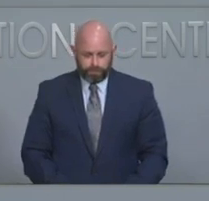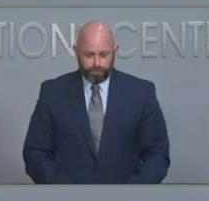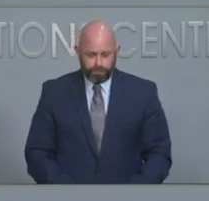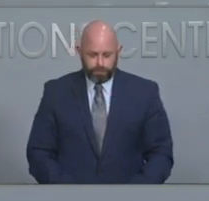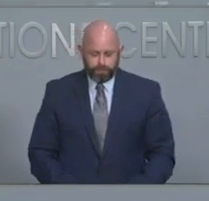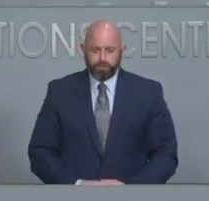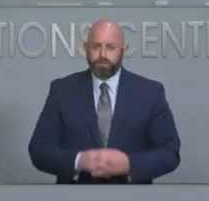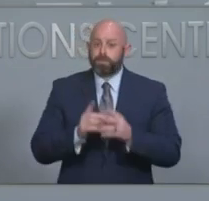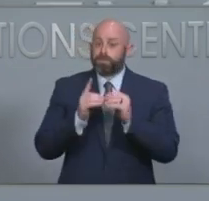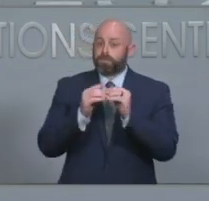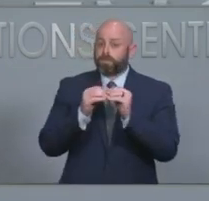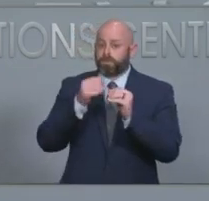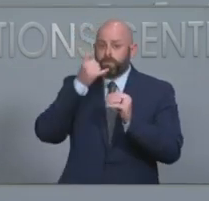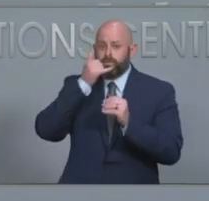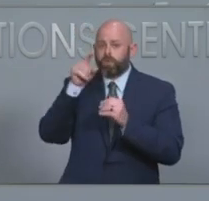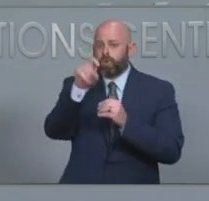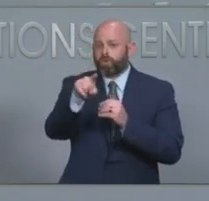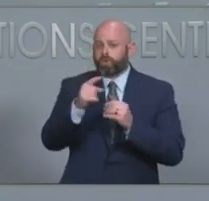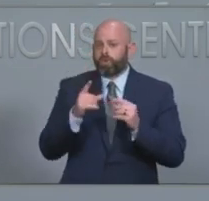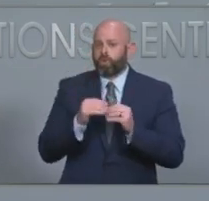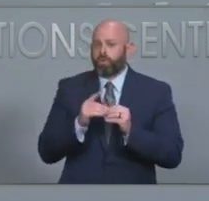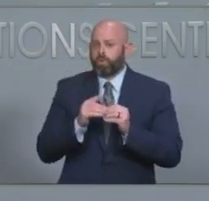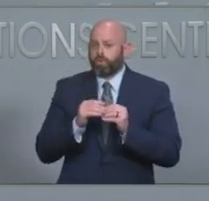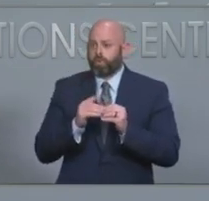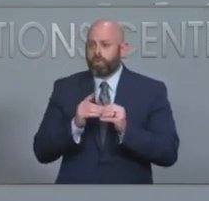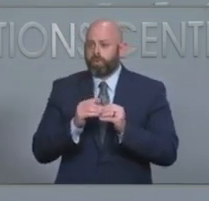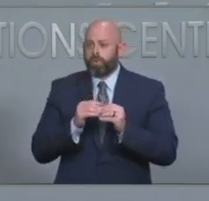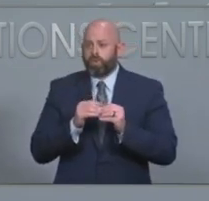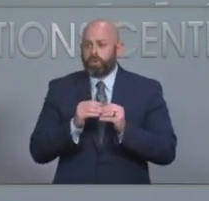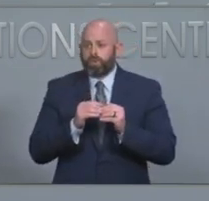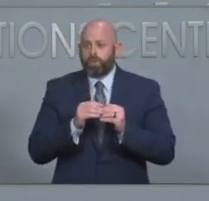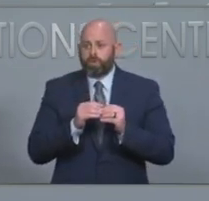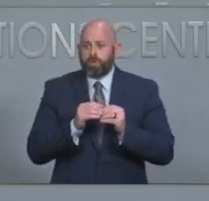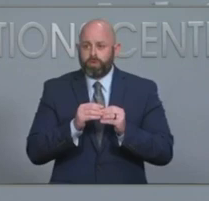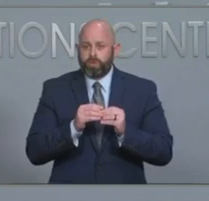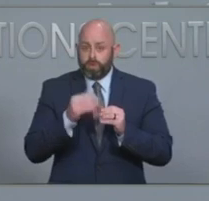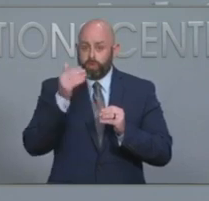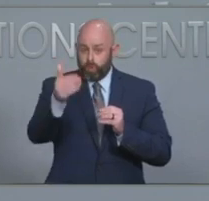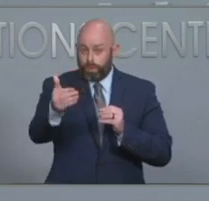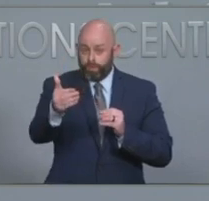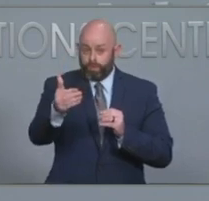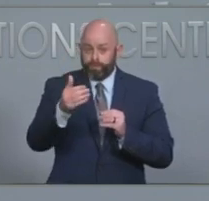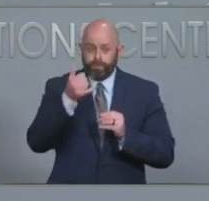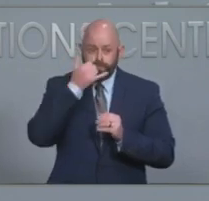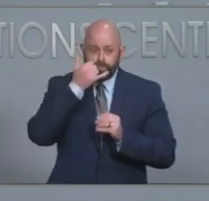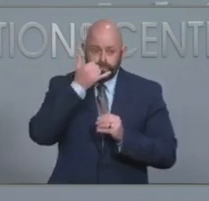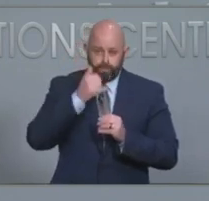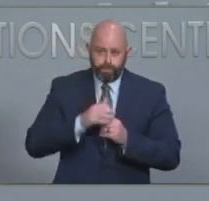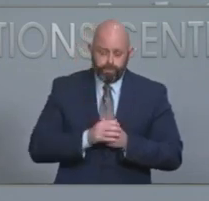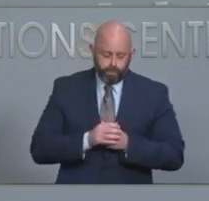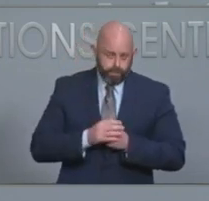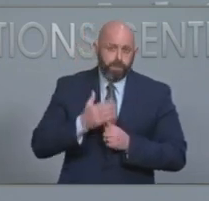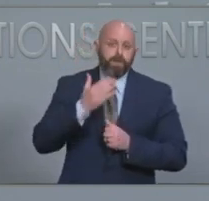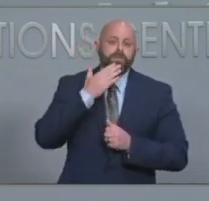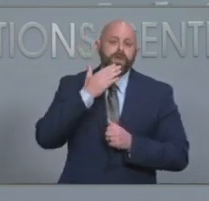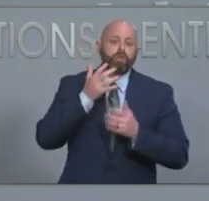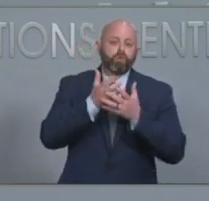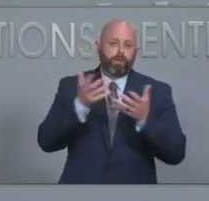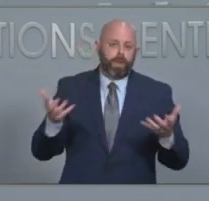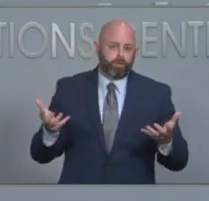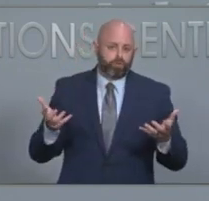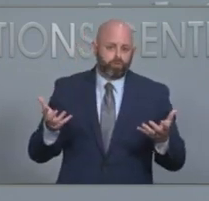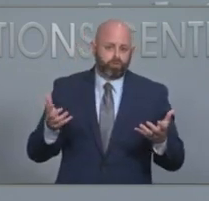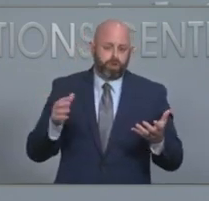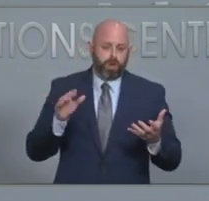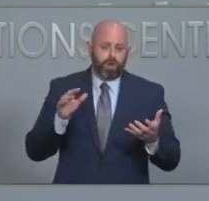We have one more from online. Okay. Efron, if you want to go ahead. Yes, thank you very much.